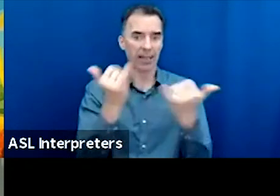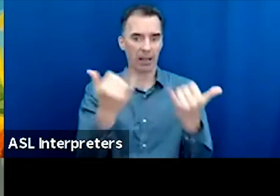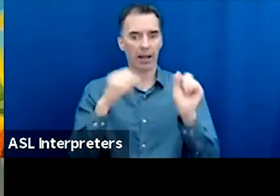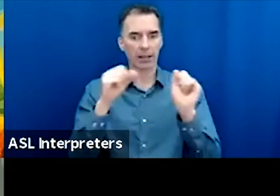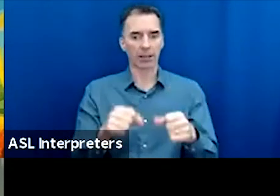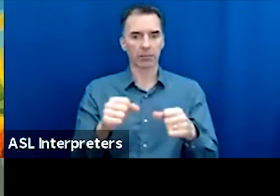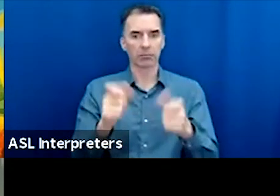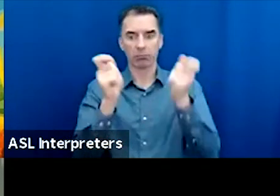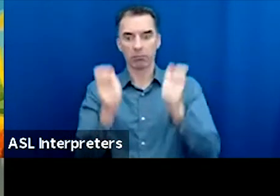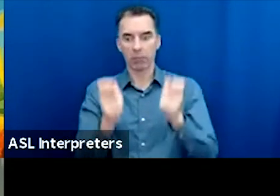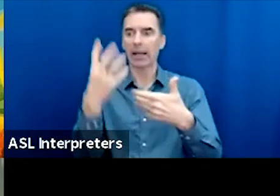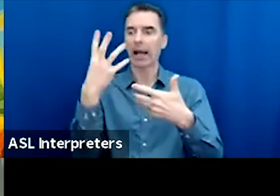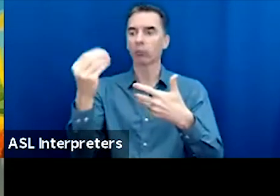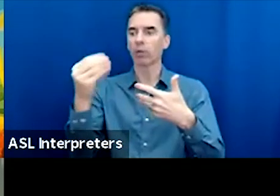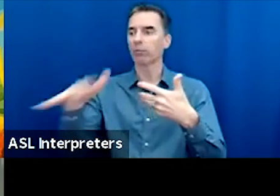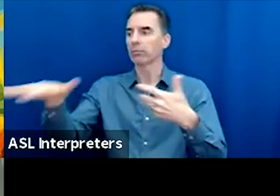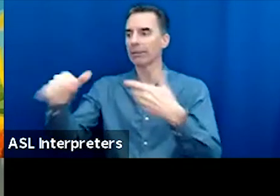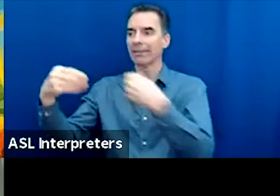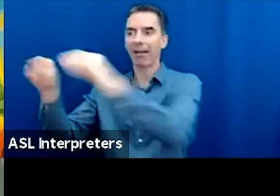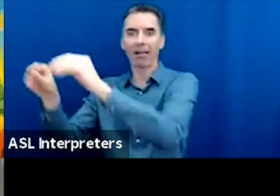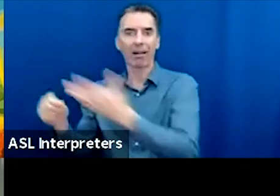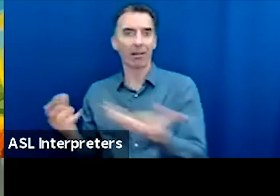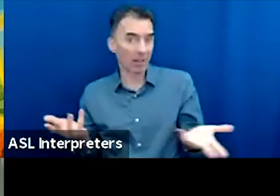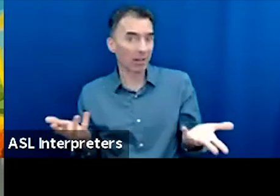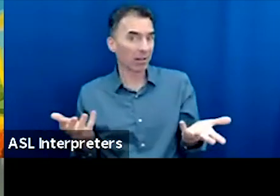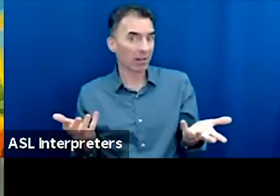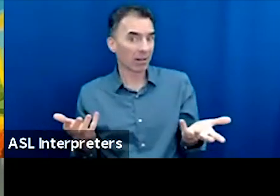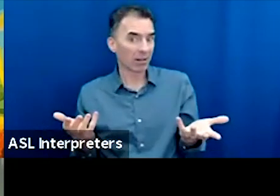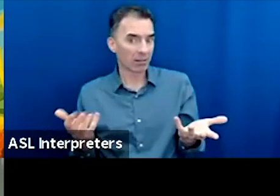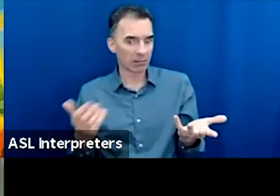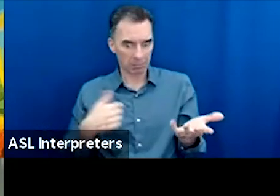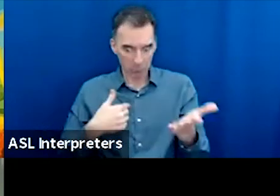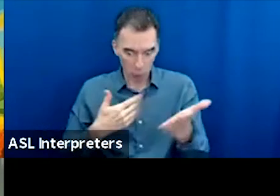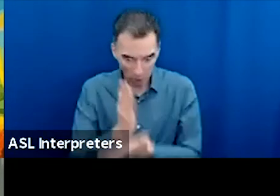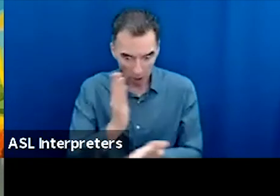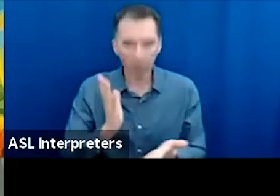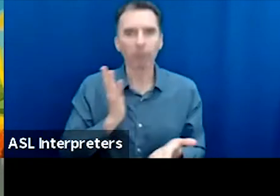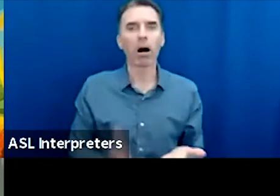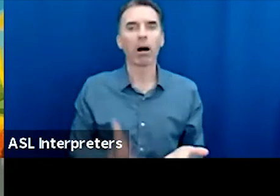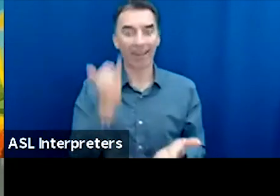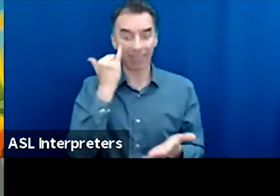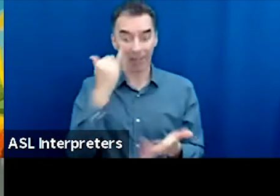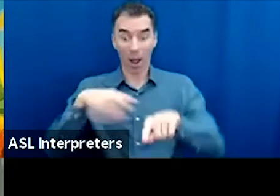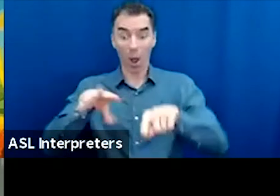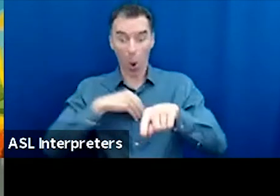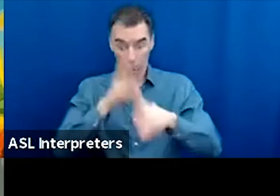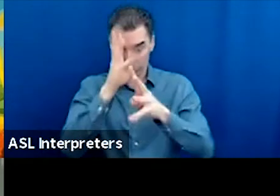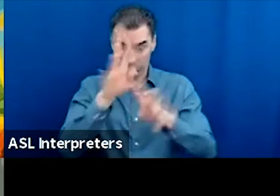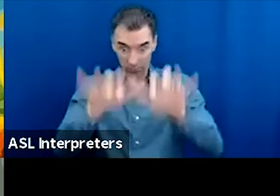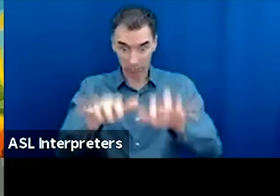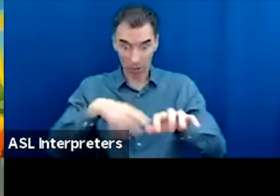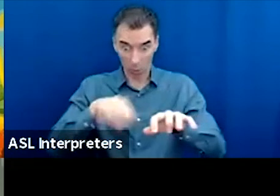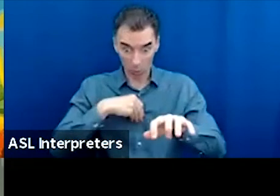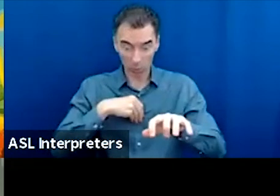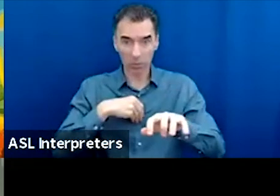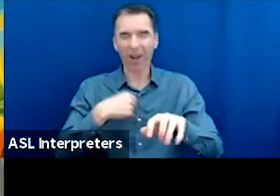the district. And that was the point of my question, is I'd like to understand if I have the right to do so, if I own the content that I created. Understand it won't be in Canvas,